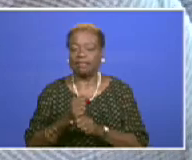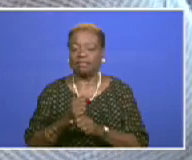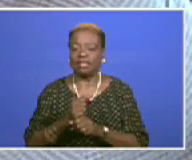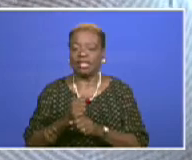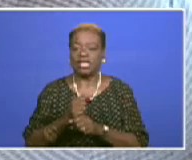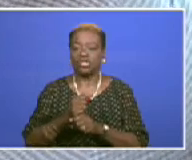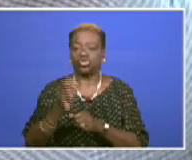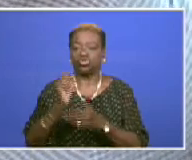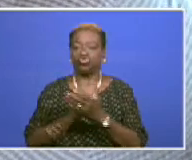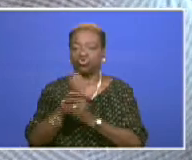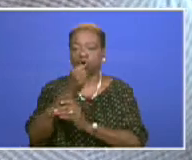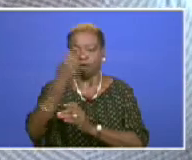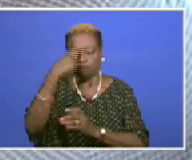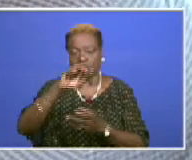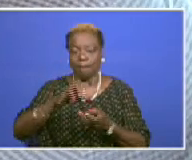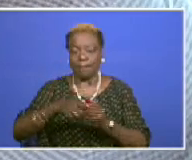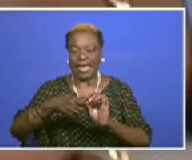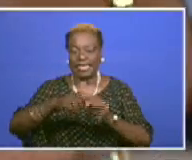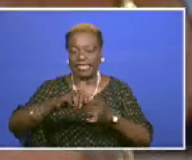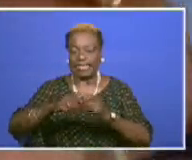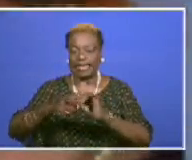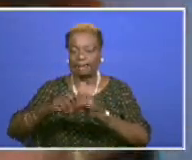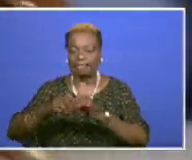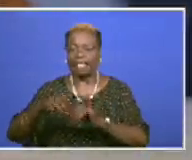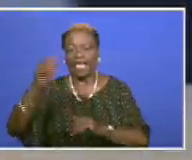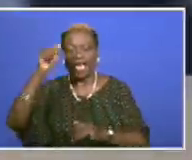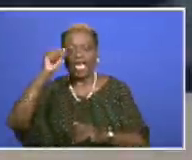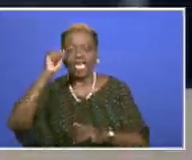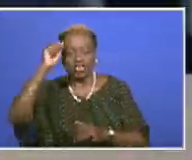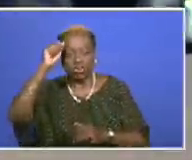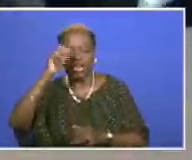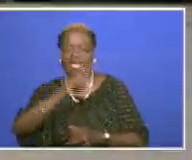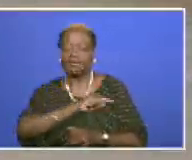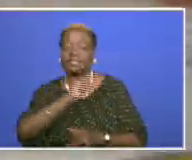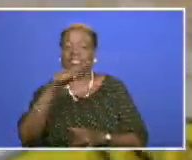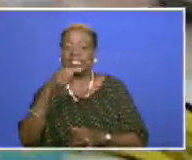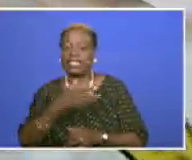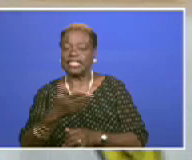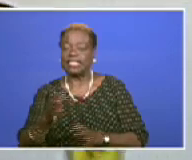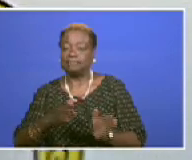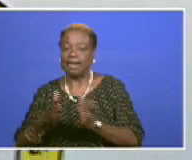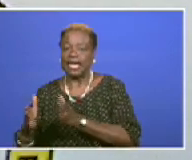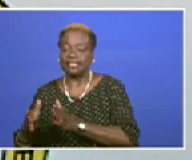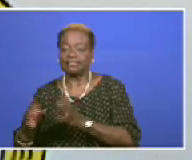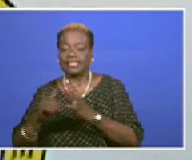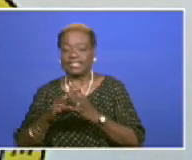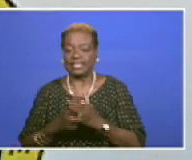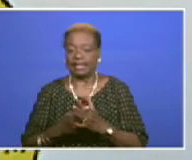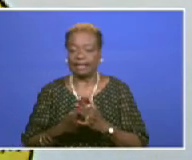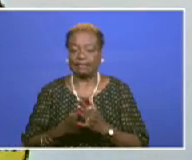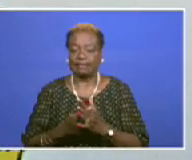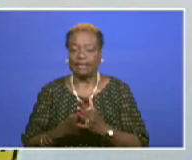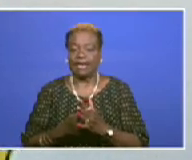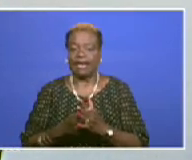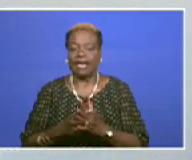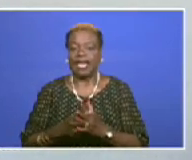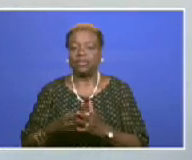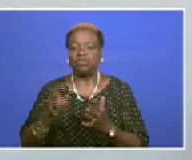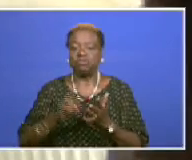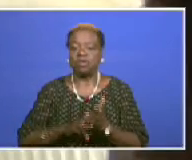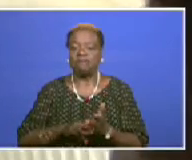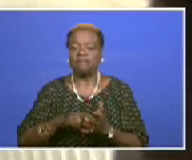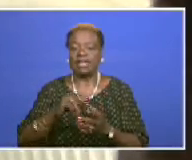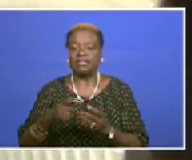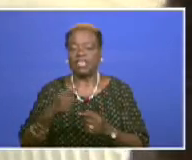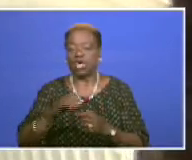Parliament for Long Island Adrian Gibson says these plans are a start in finally revitalizing the economy of his native